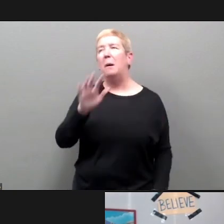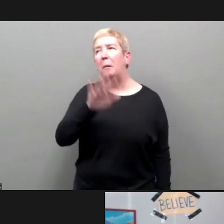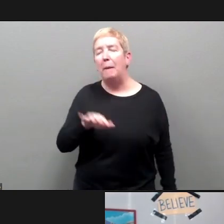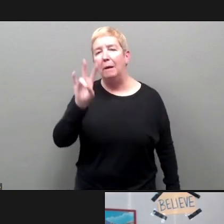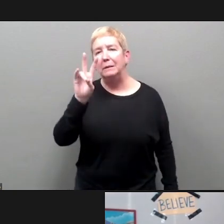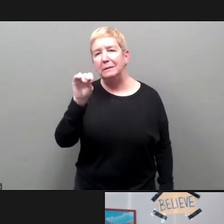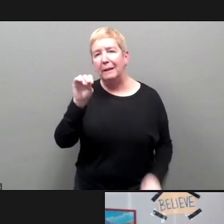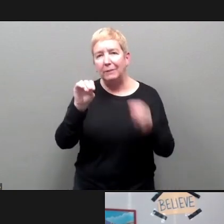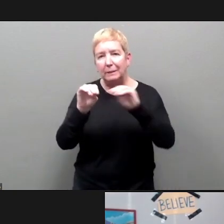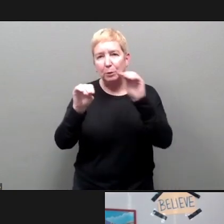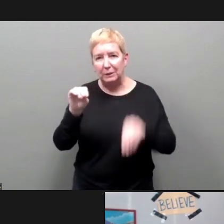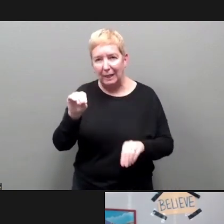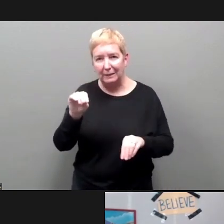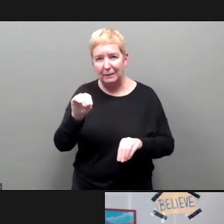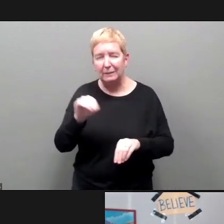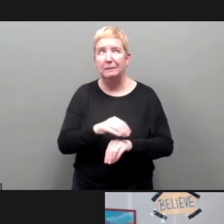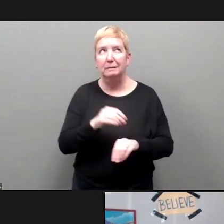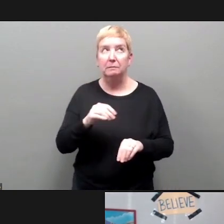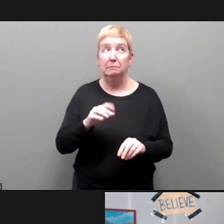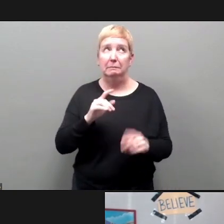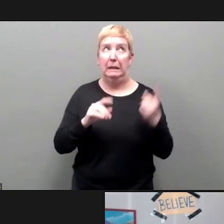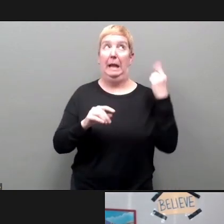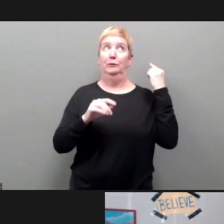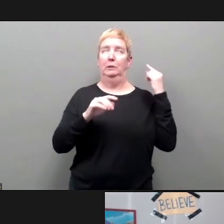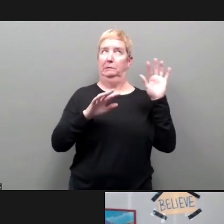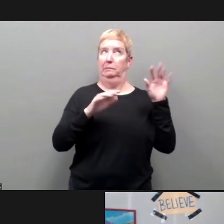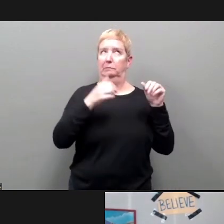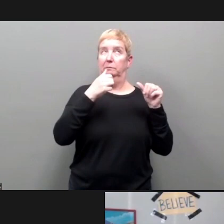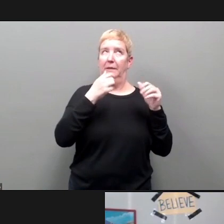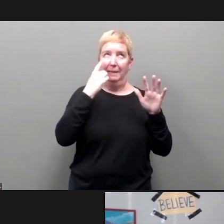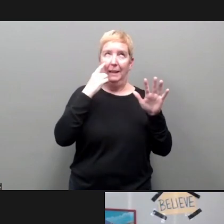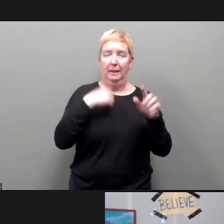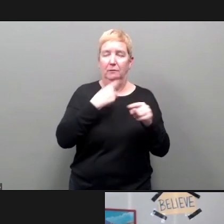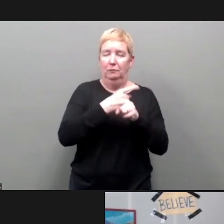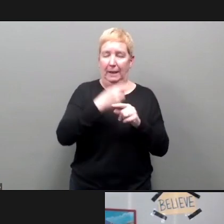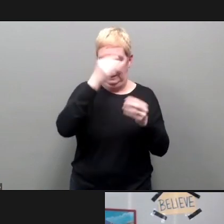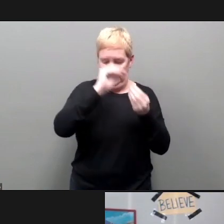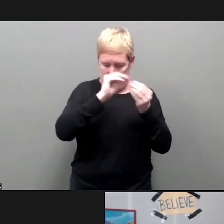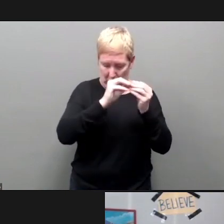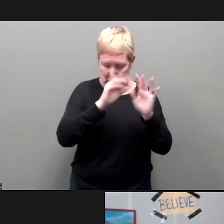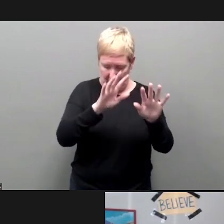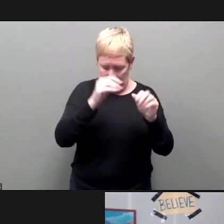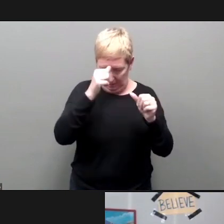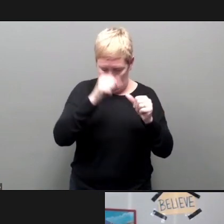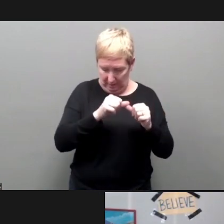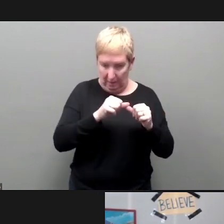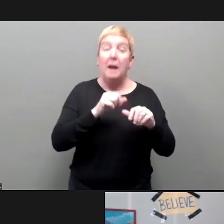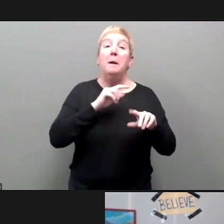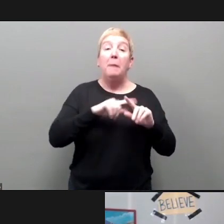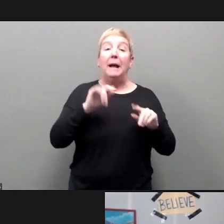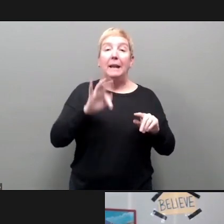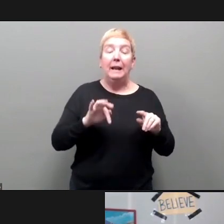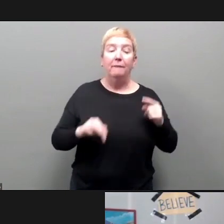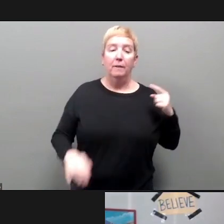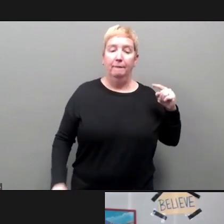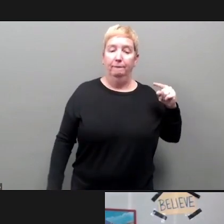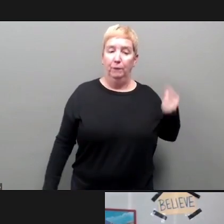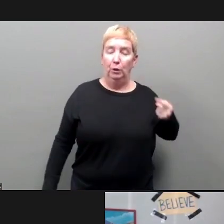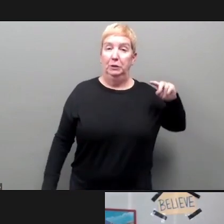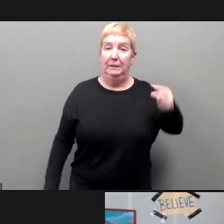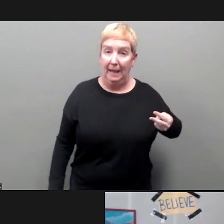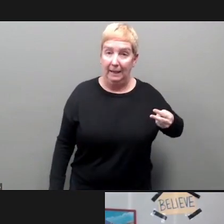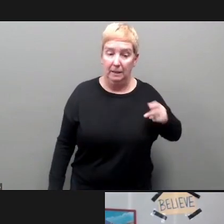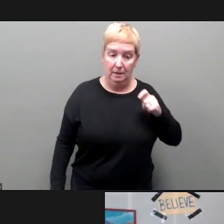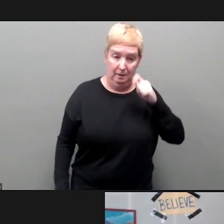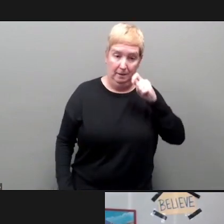I'm really going way back here, but I think that was the right number. But then what we learned was with consecutive tests, actually you're more